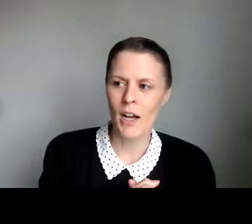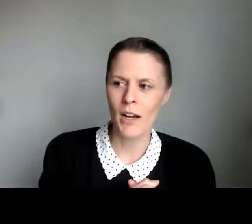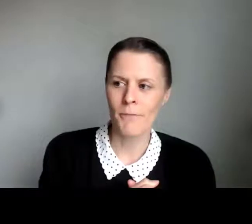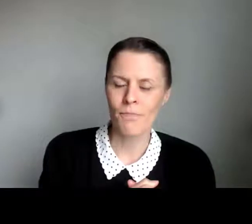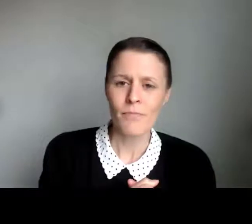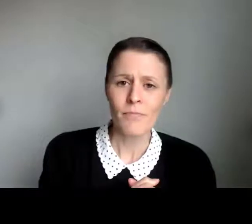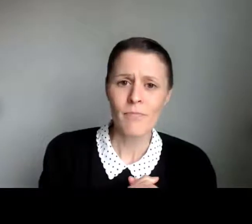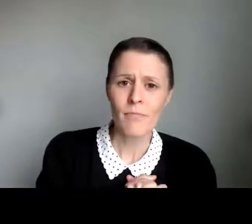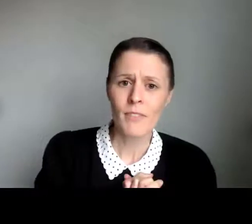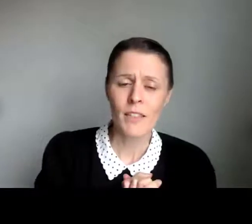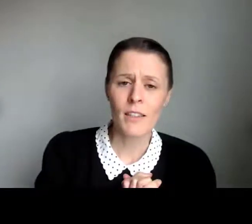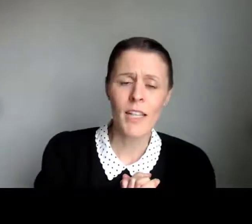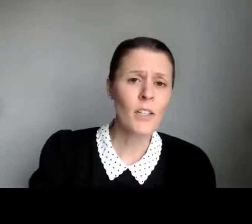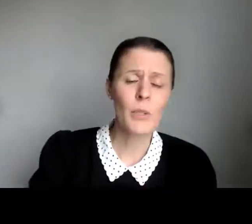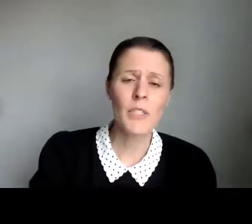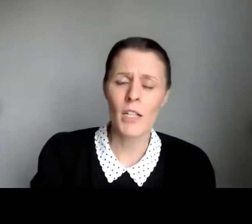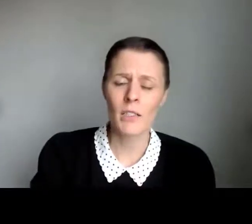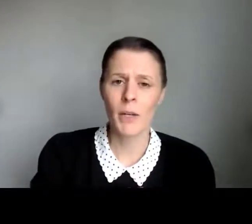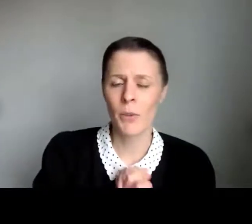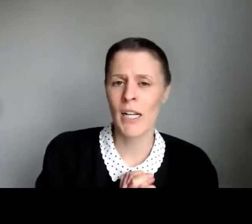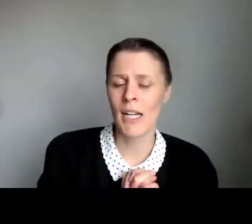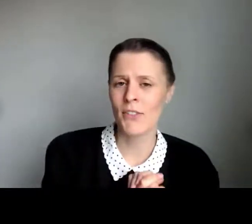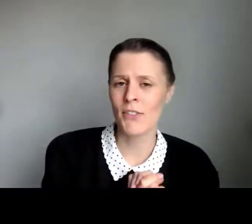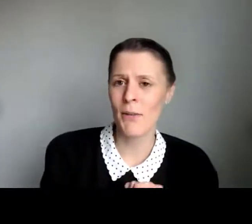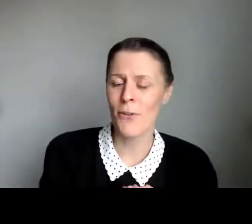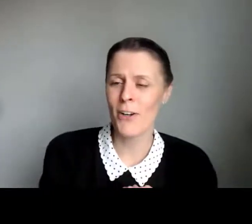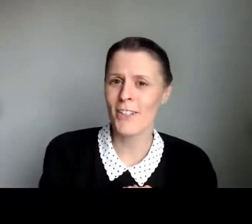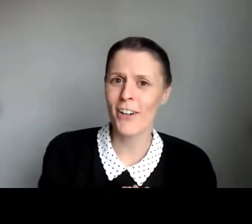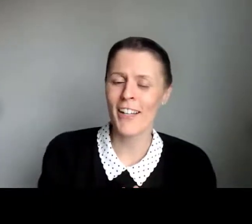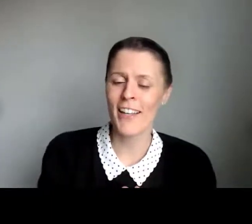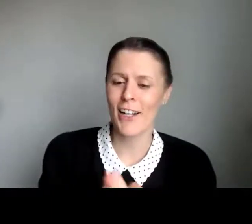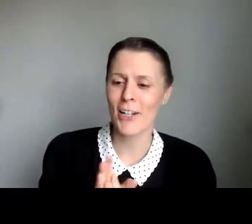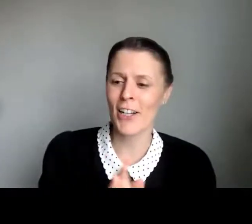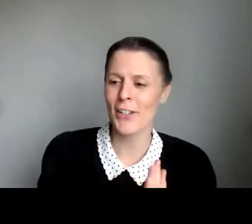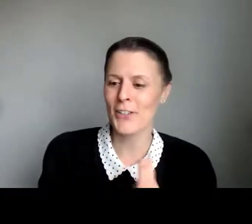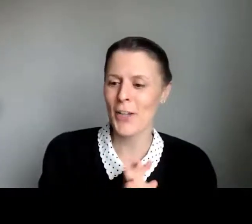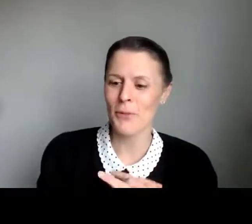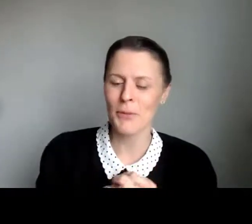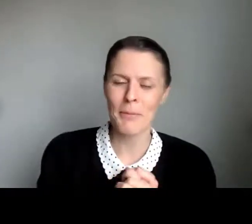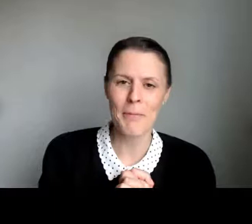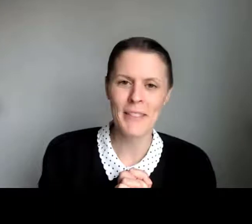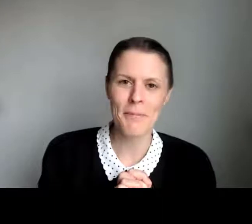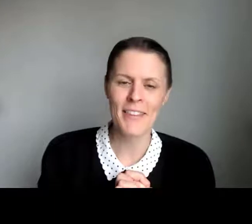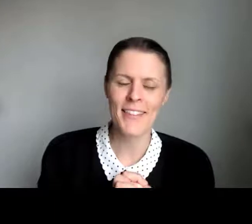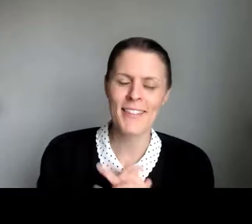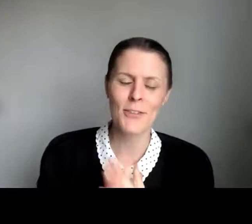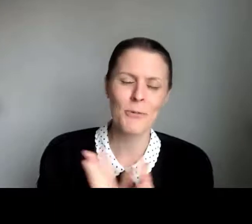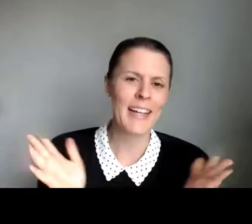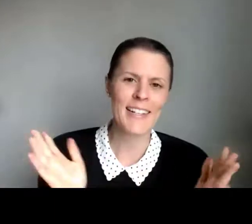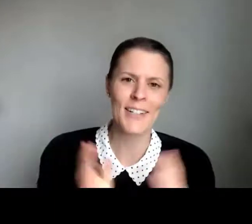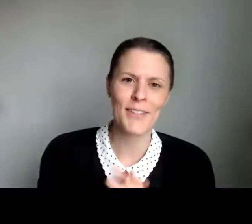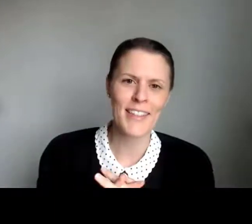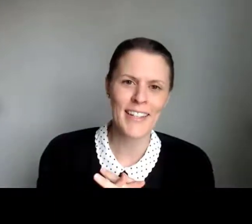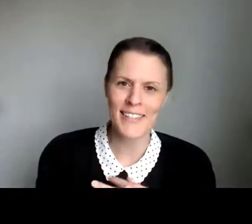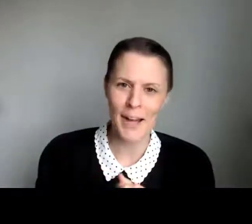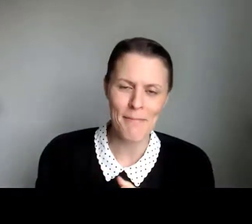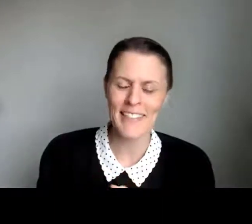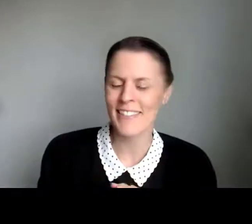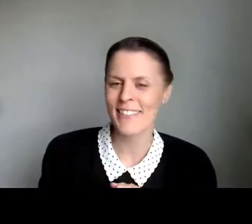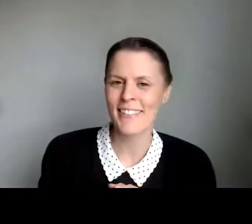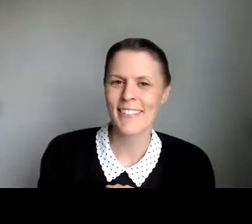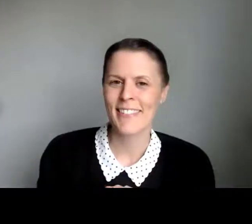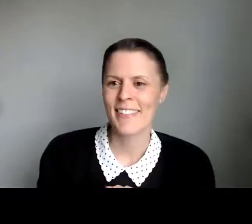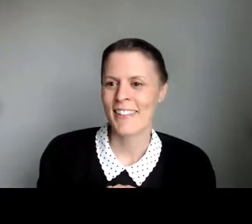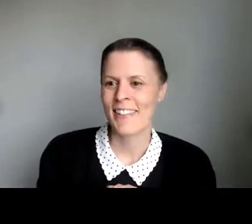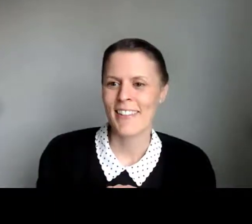about things that we talked about that we didn't have time for? Sorry again that it stopped so abruptly, but this is Zoomlandia where things